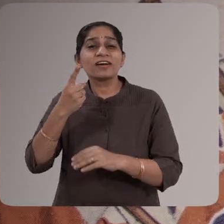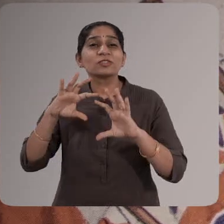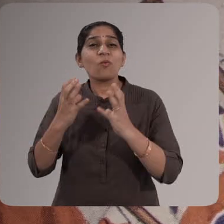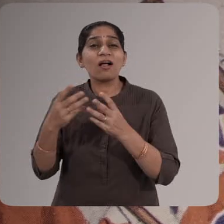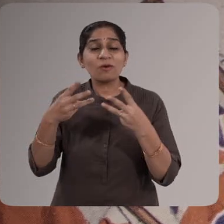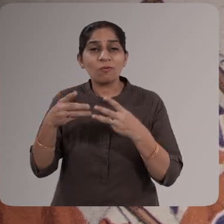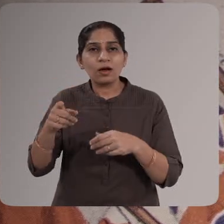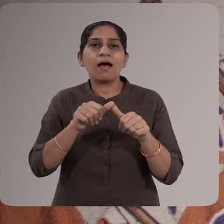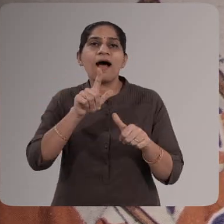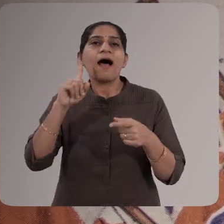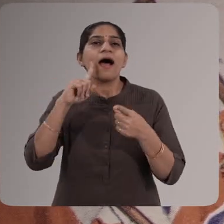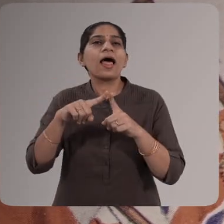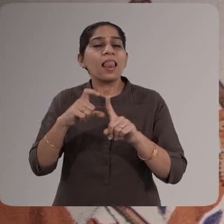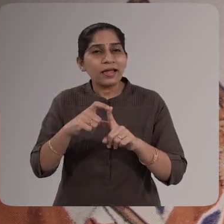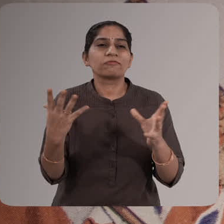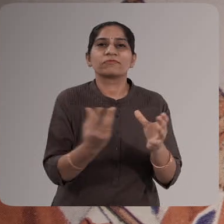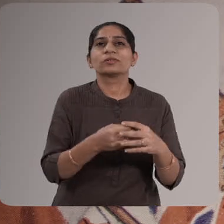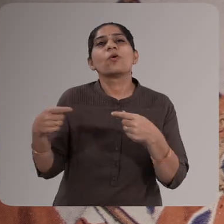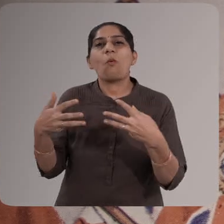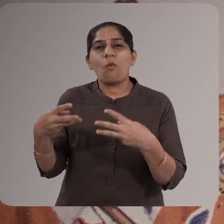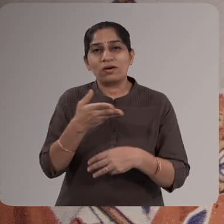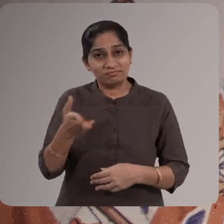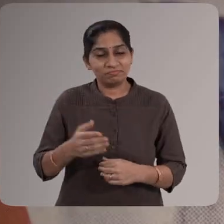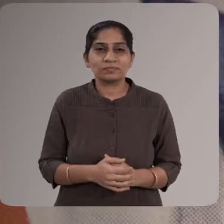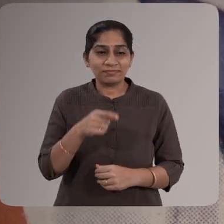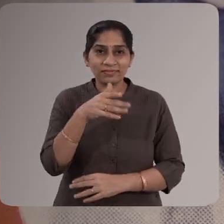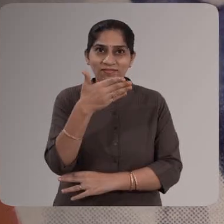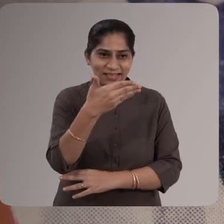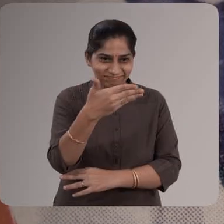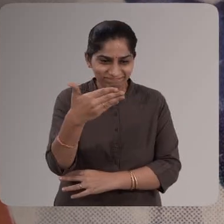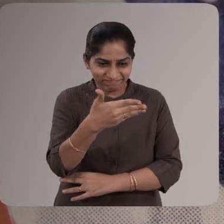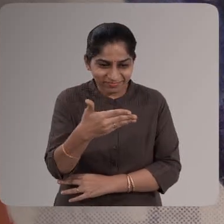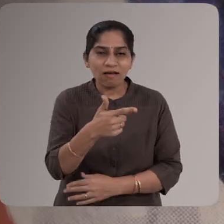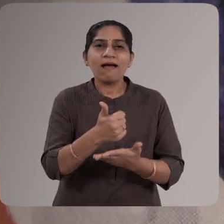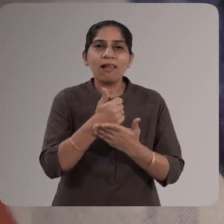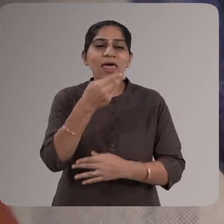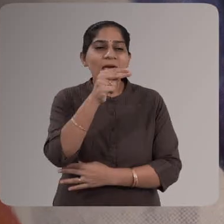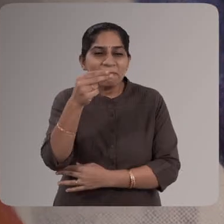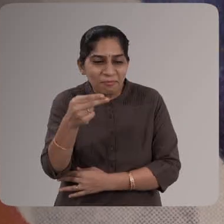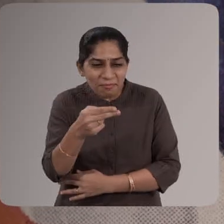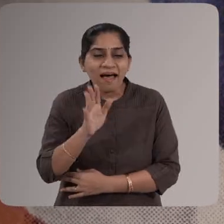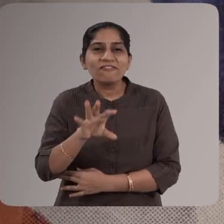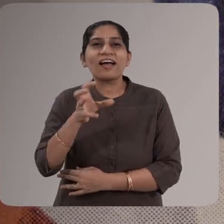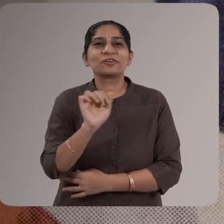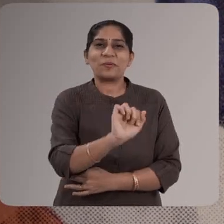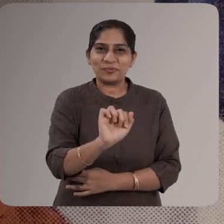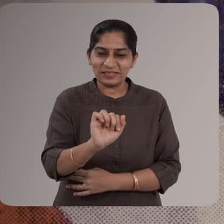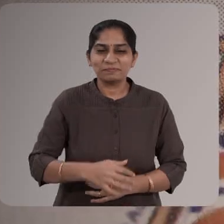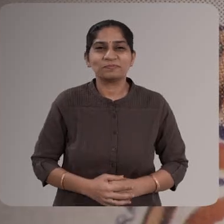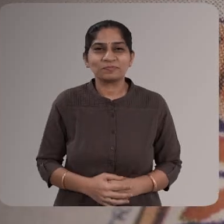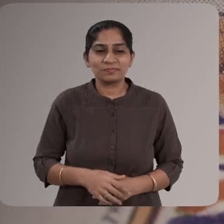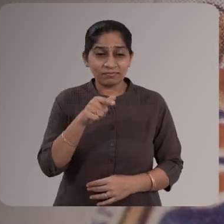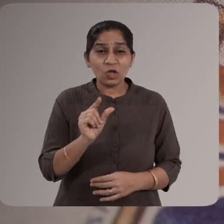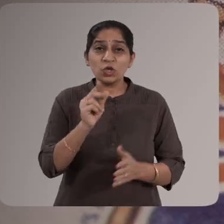become known as the Allied forces during the First World War. Unfurled, they are helpfully labelled with the names of the countries they